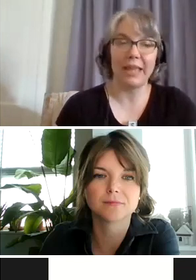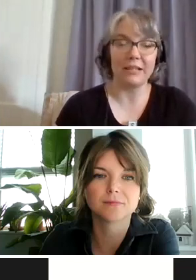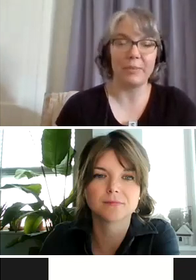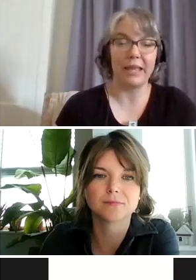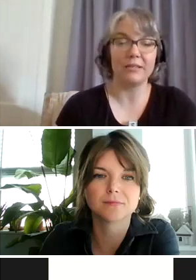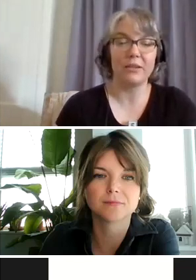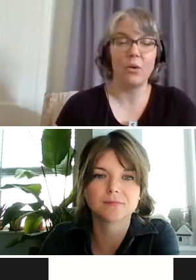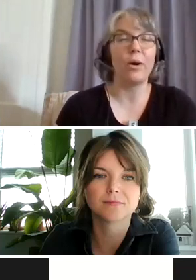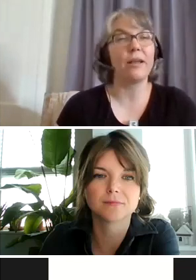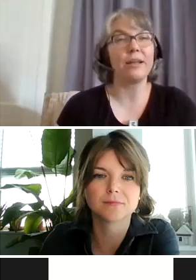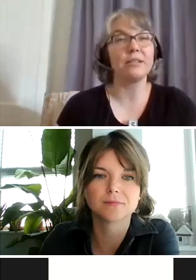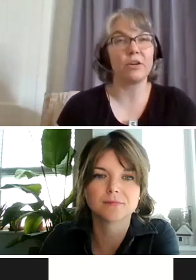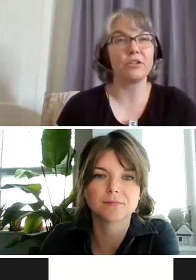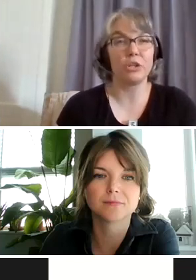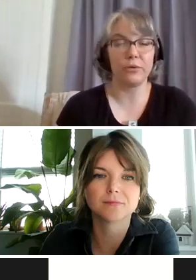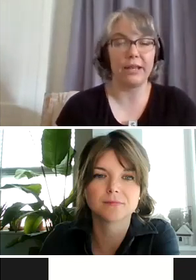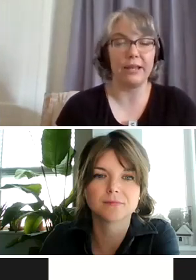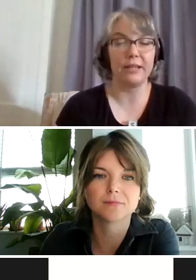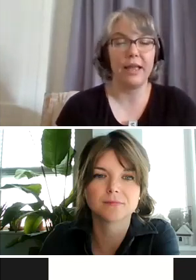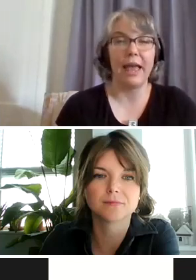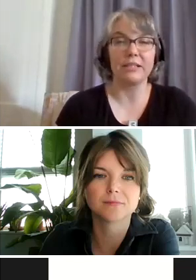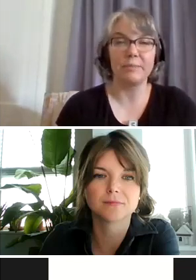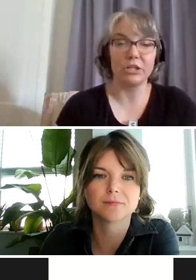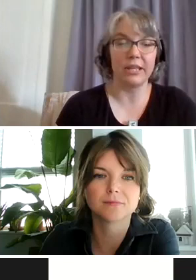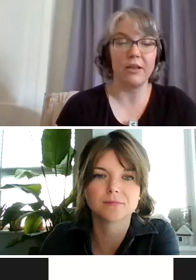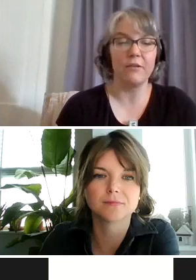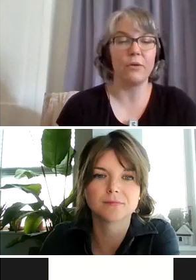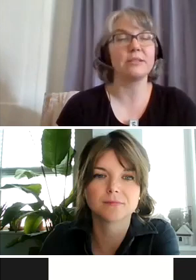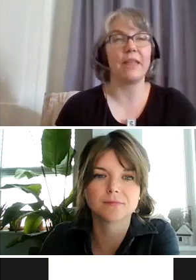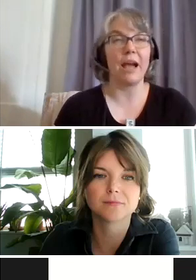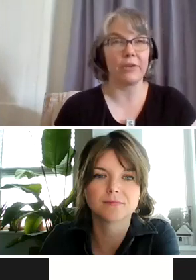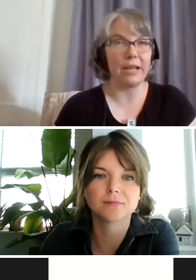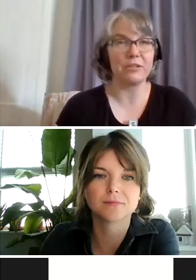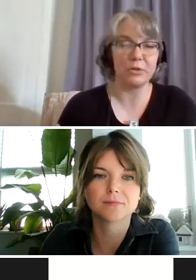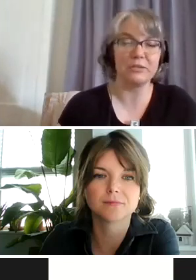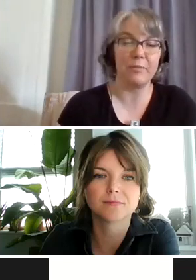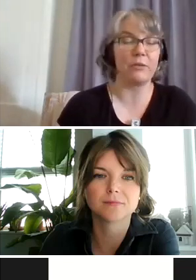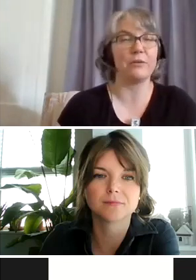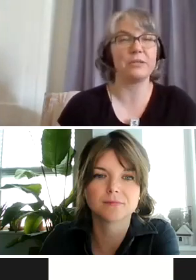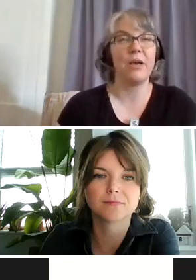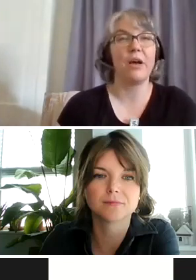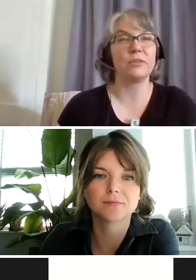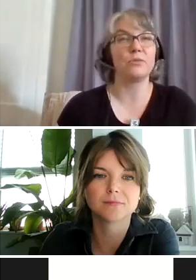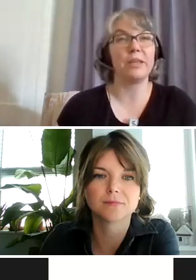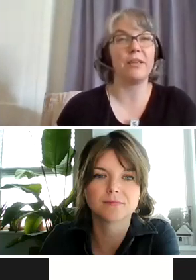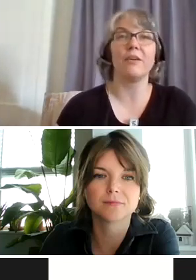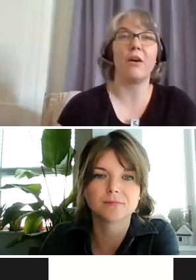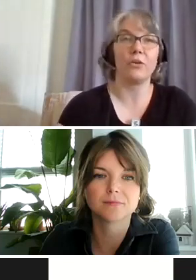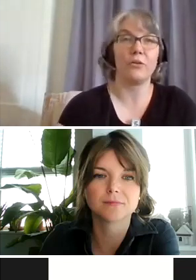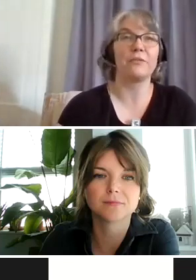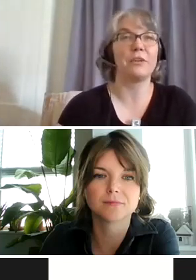she began to paint, what kinds of art she created, and especially focus on the African House murals of Melrose, of which